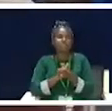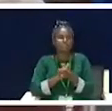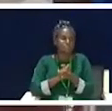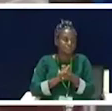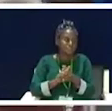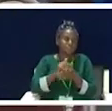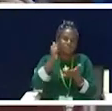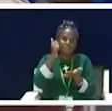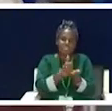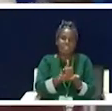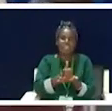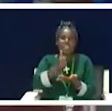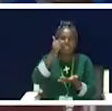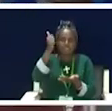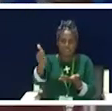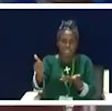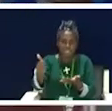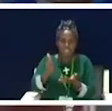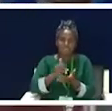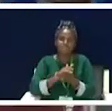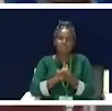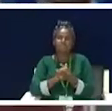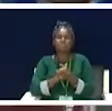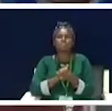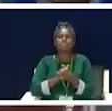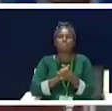A living soul will say a believing amen.